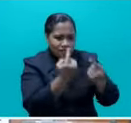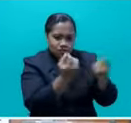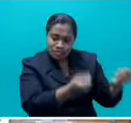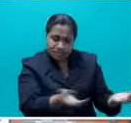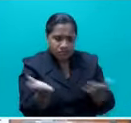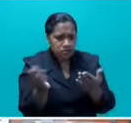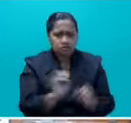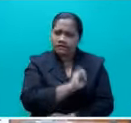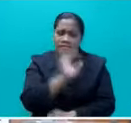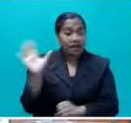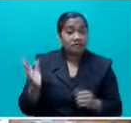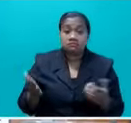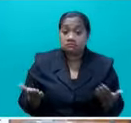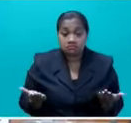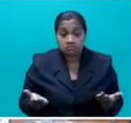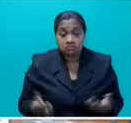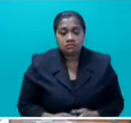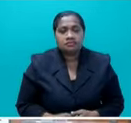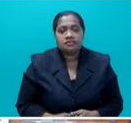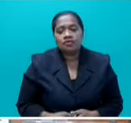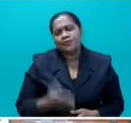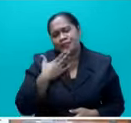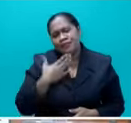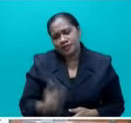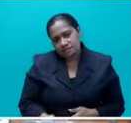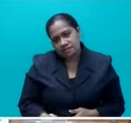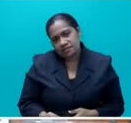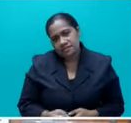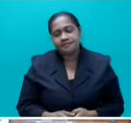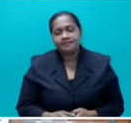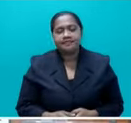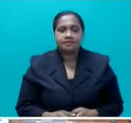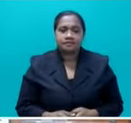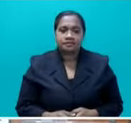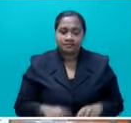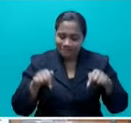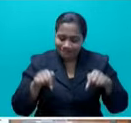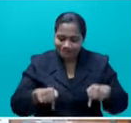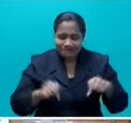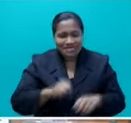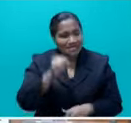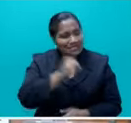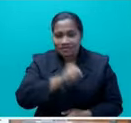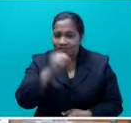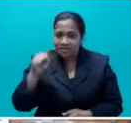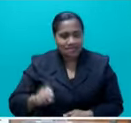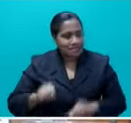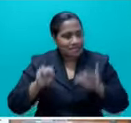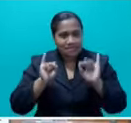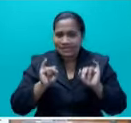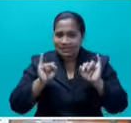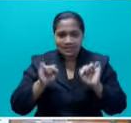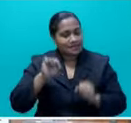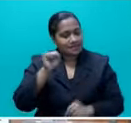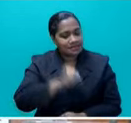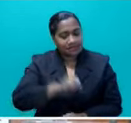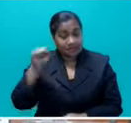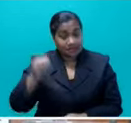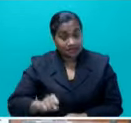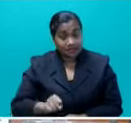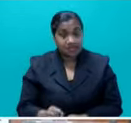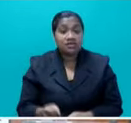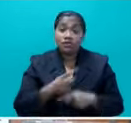sir. So please, Mr. Speaker, sir, this is a serious matter. Mr. Speaker, sir, we have